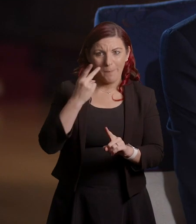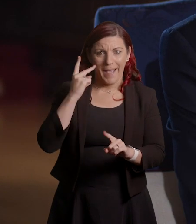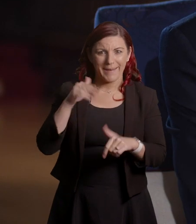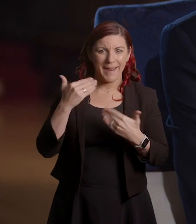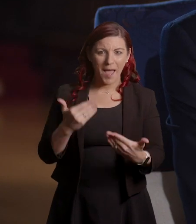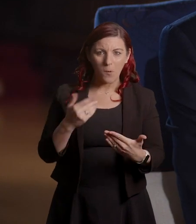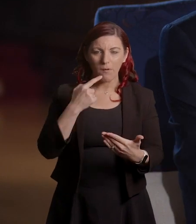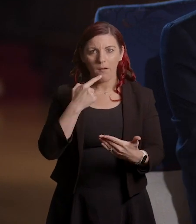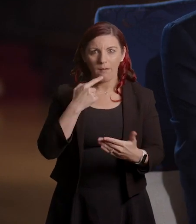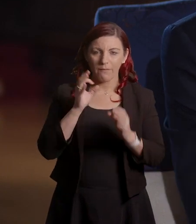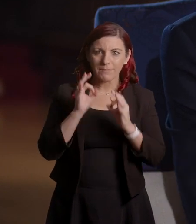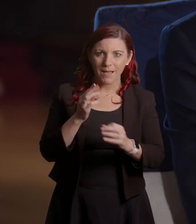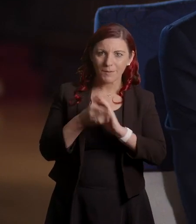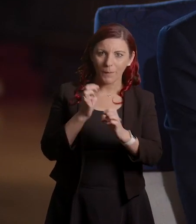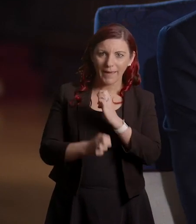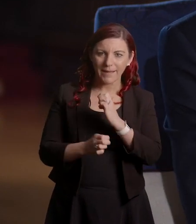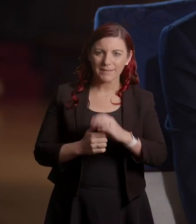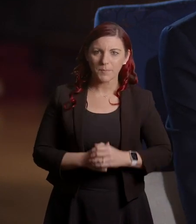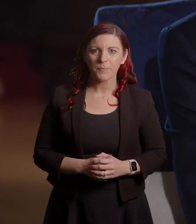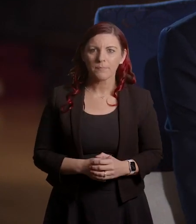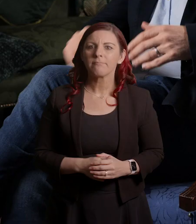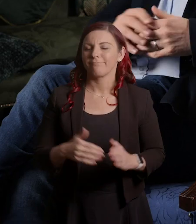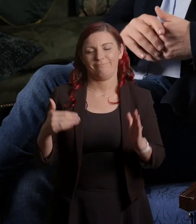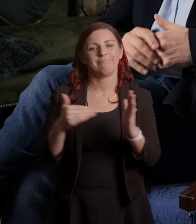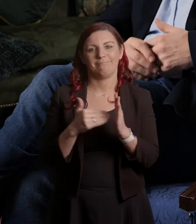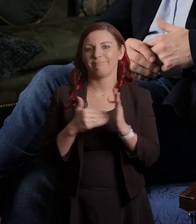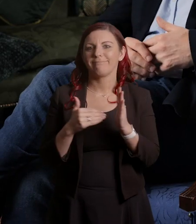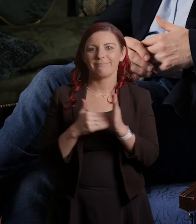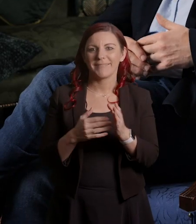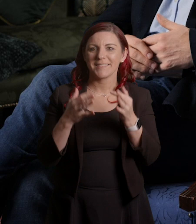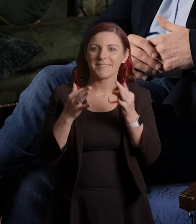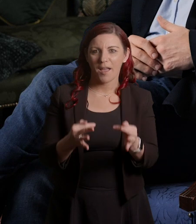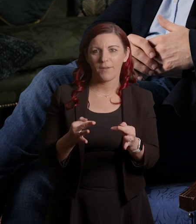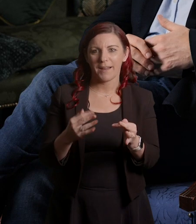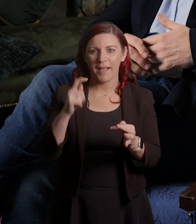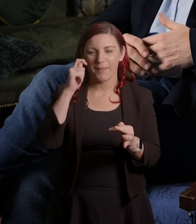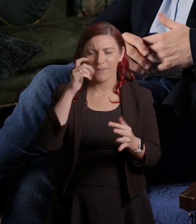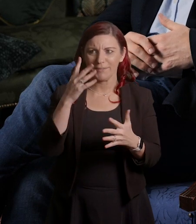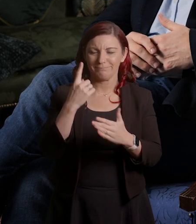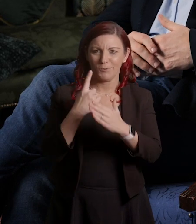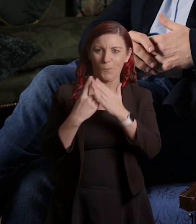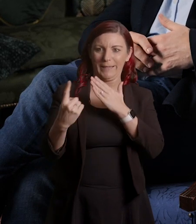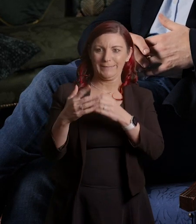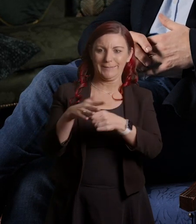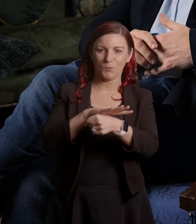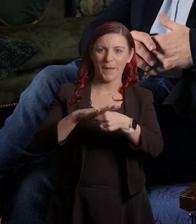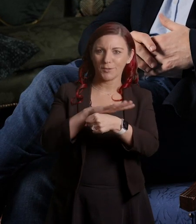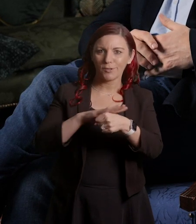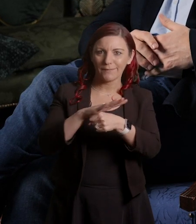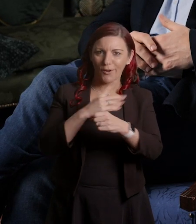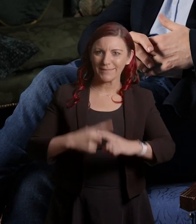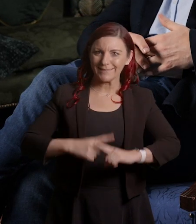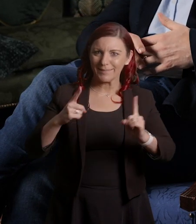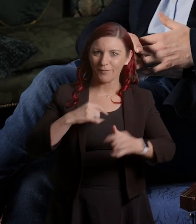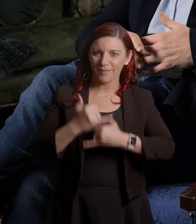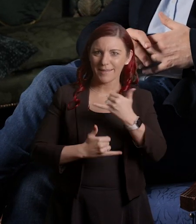now, and look back at what was a fantastic weekend. Yeah, I think it's obviously a very unique set of